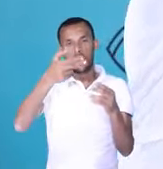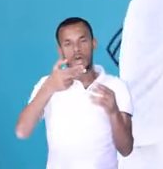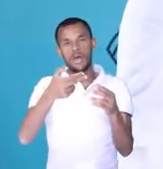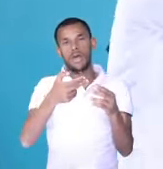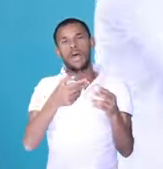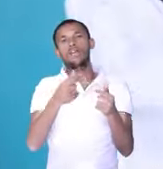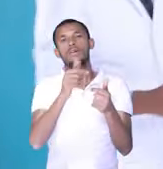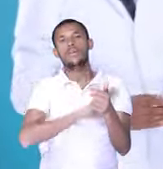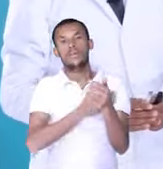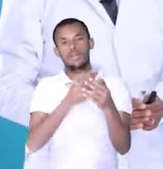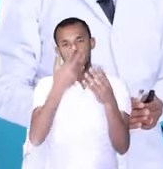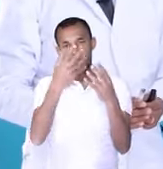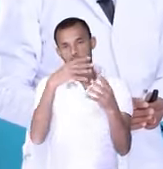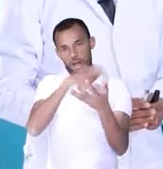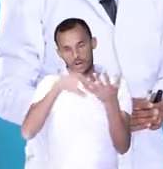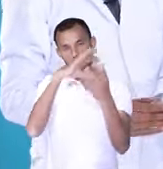level, the slower the reaction.